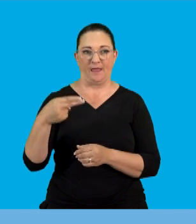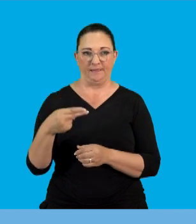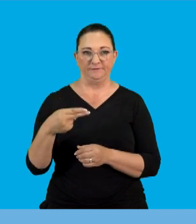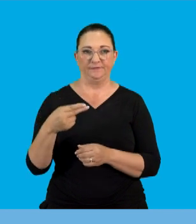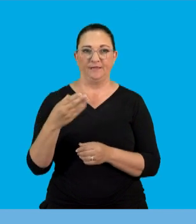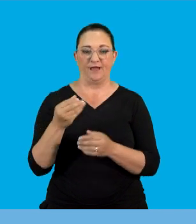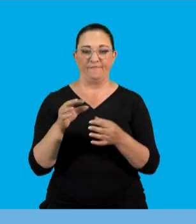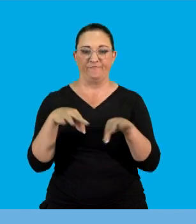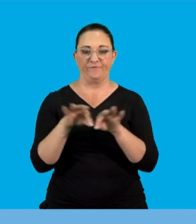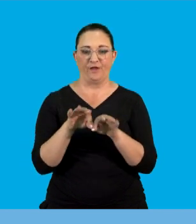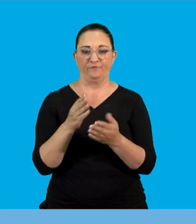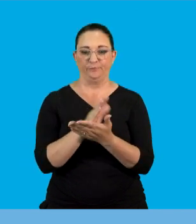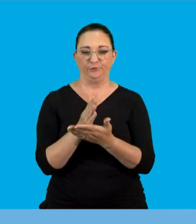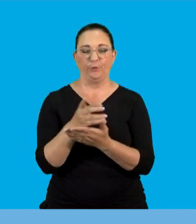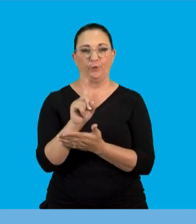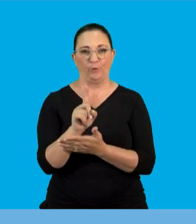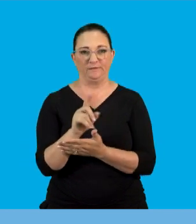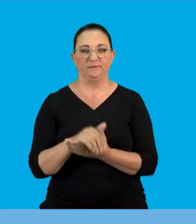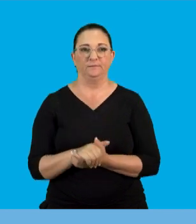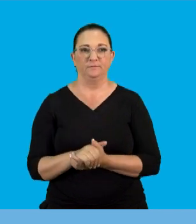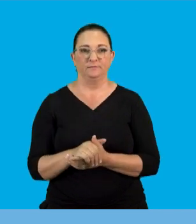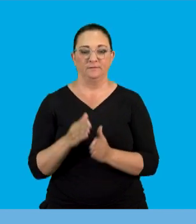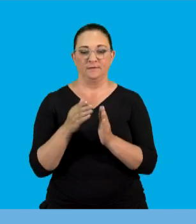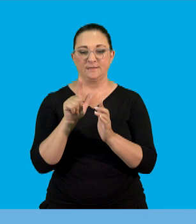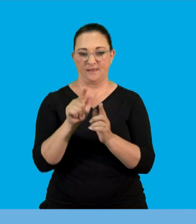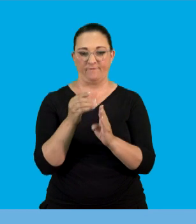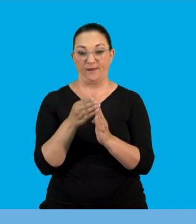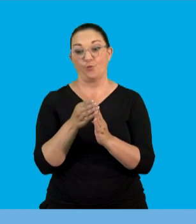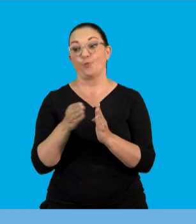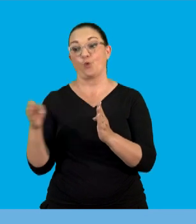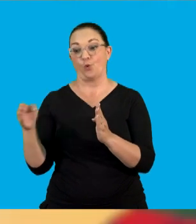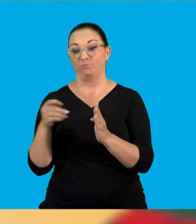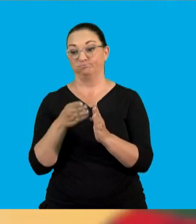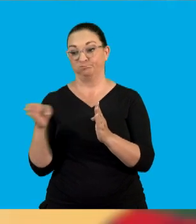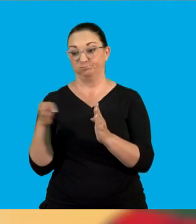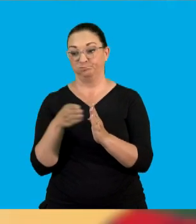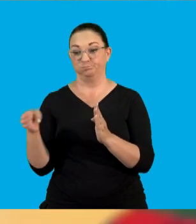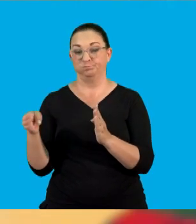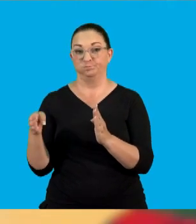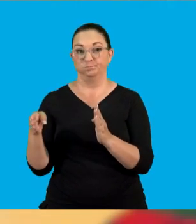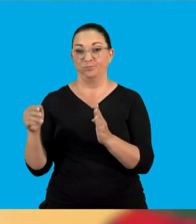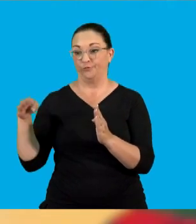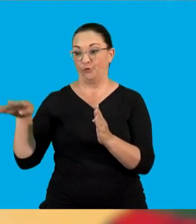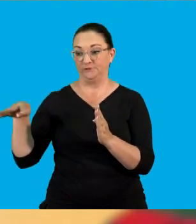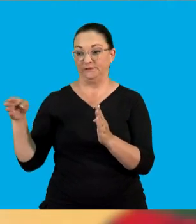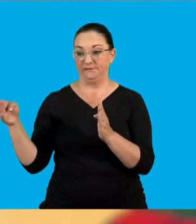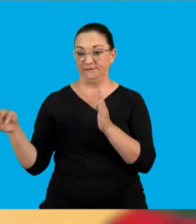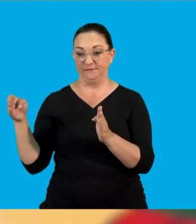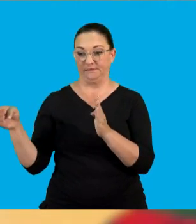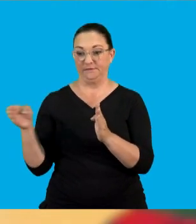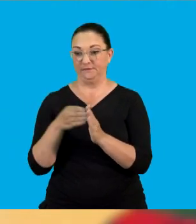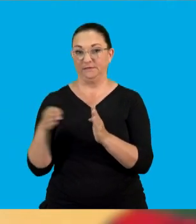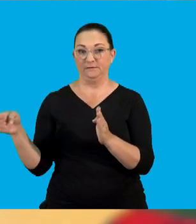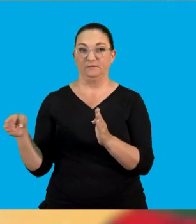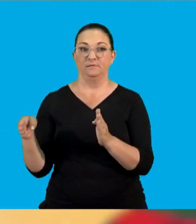pH value ranging between what? We know that for a base to be a base, it needs to have a pH that is greater than 7,